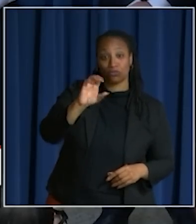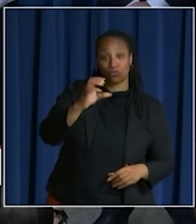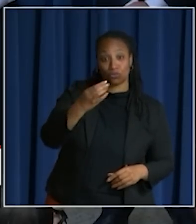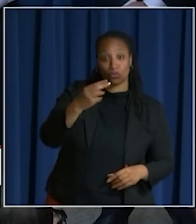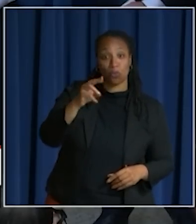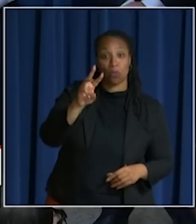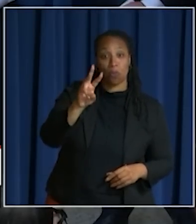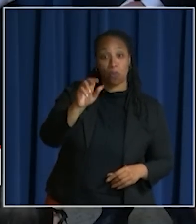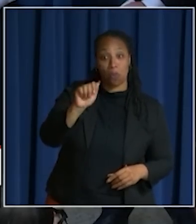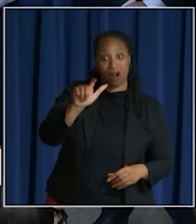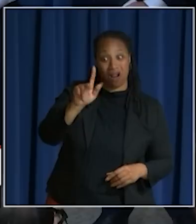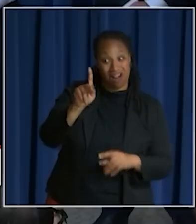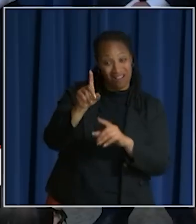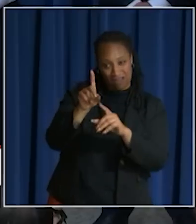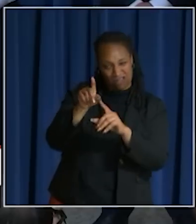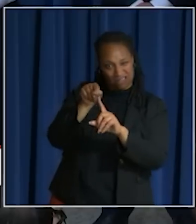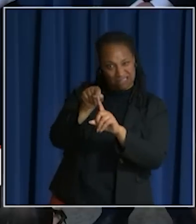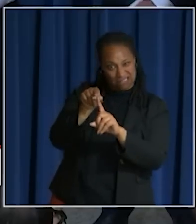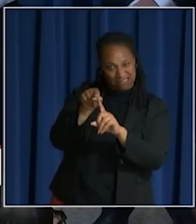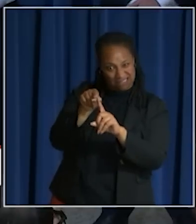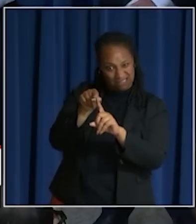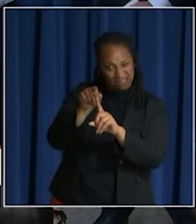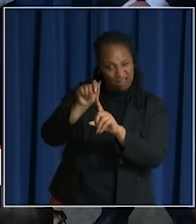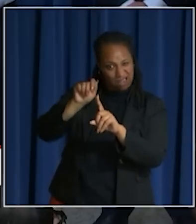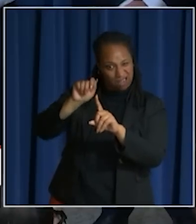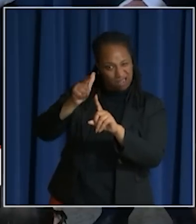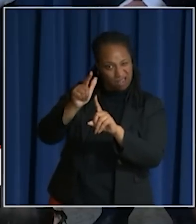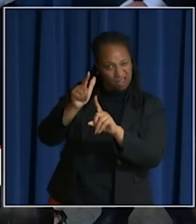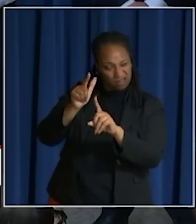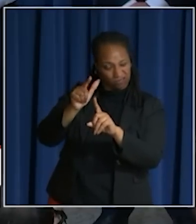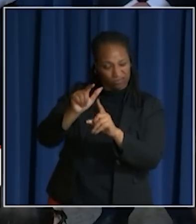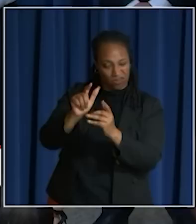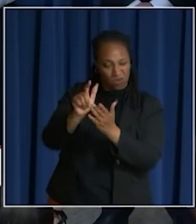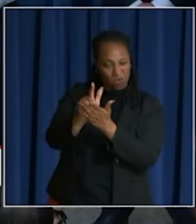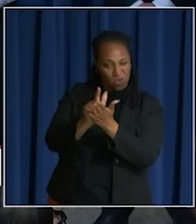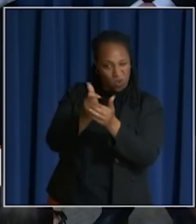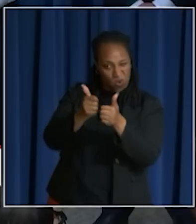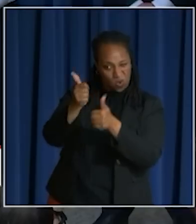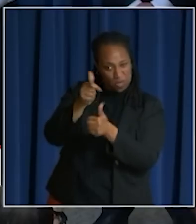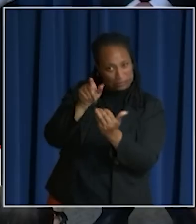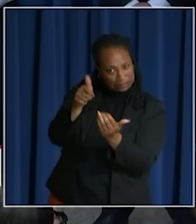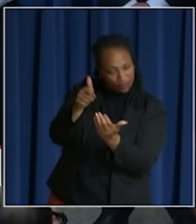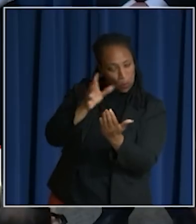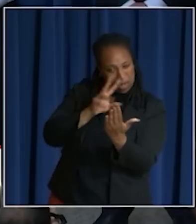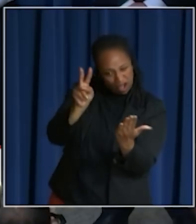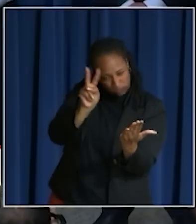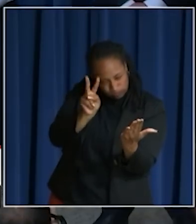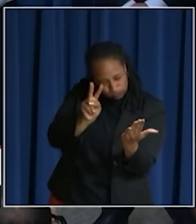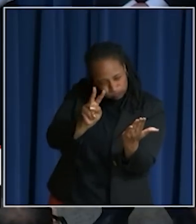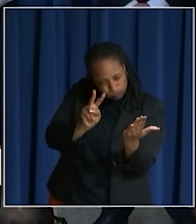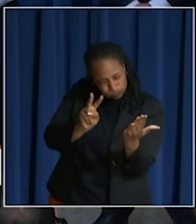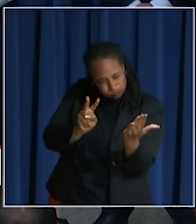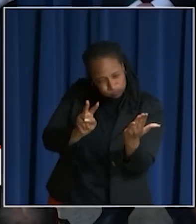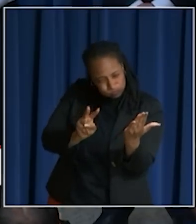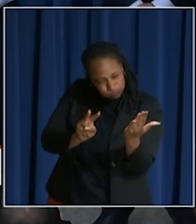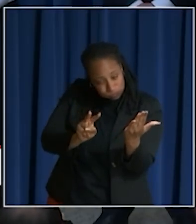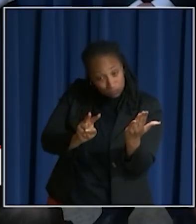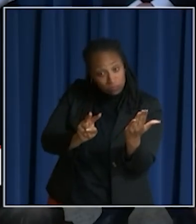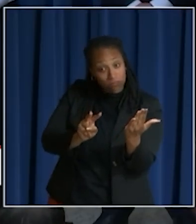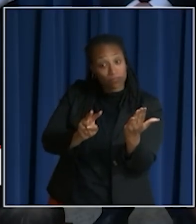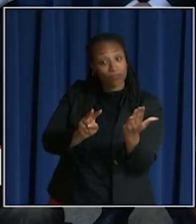language, however, of the Home Rule Charter indicates that there is a